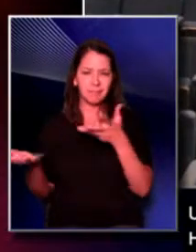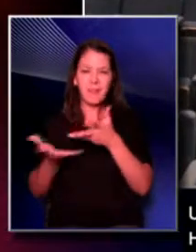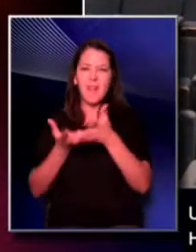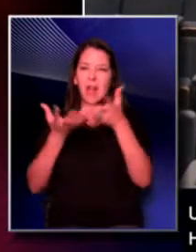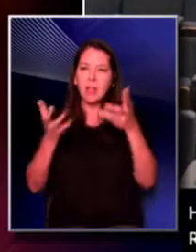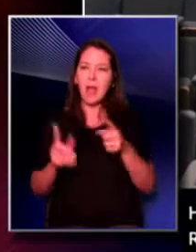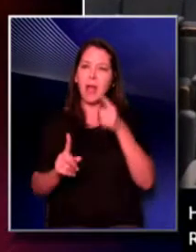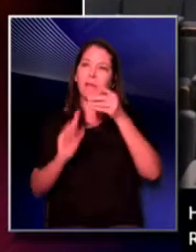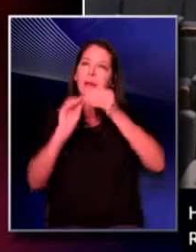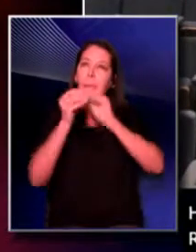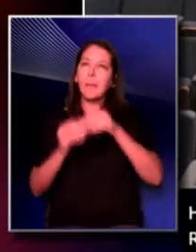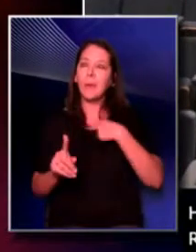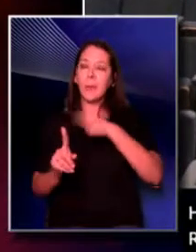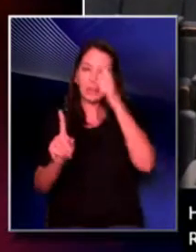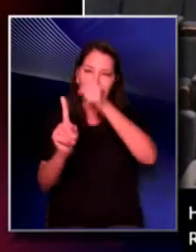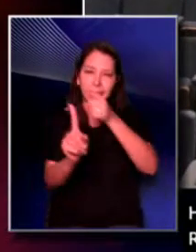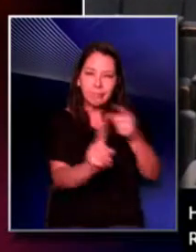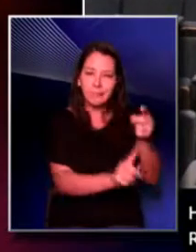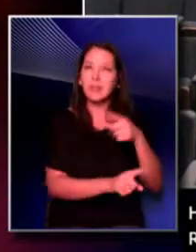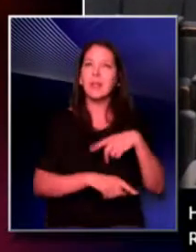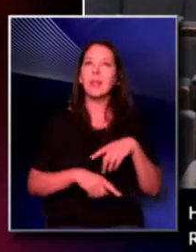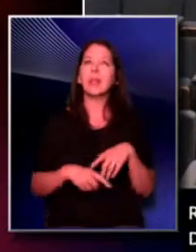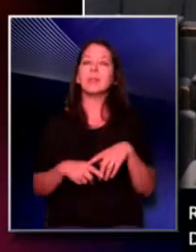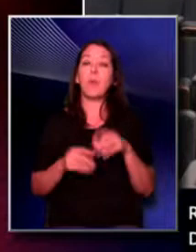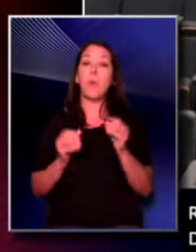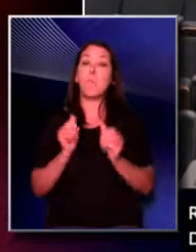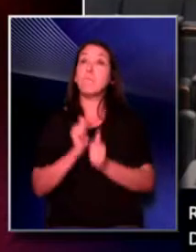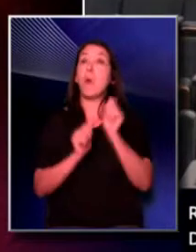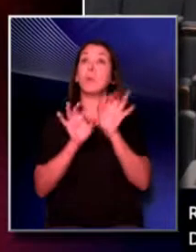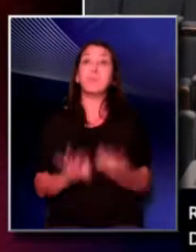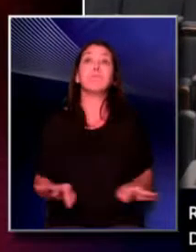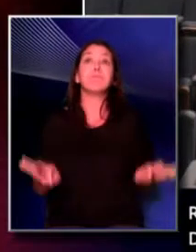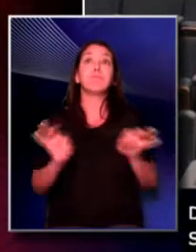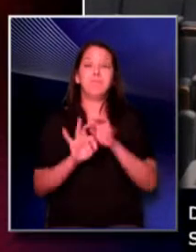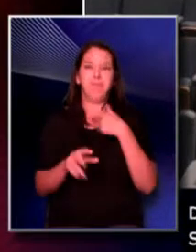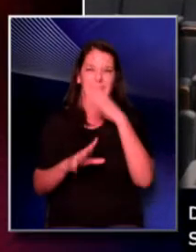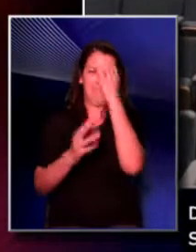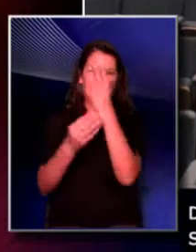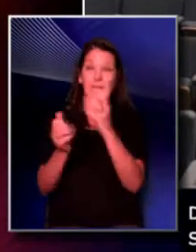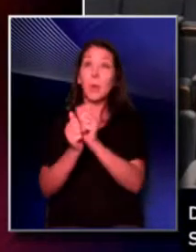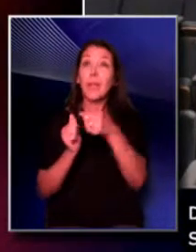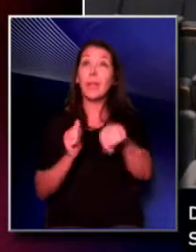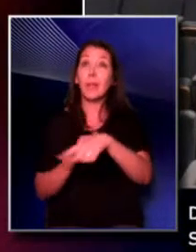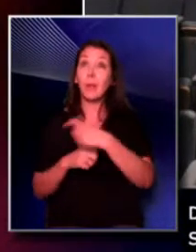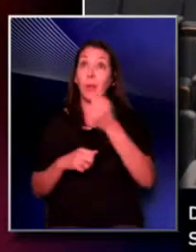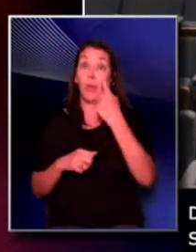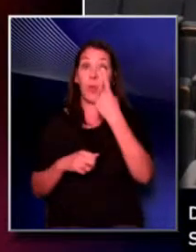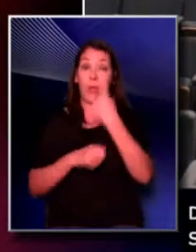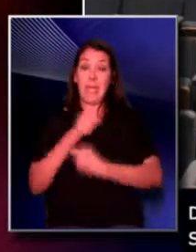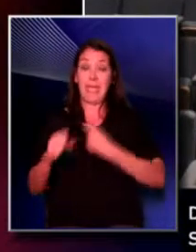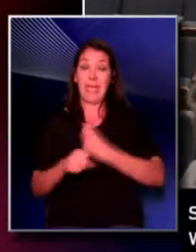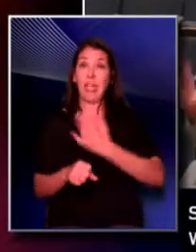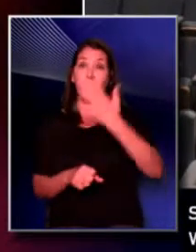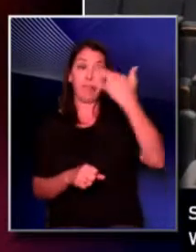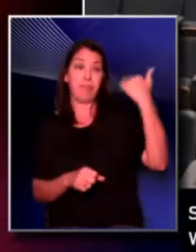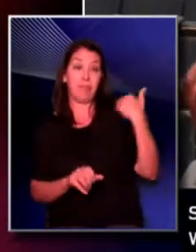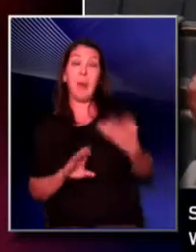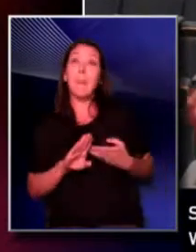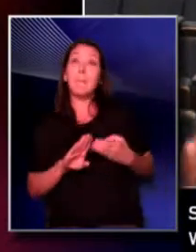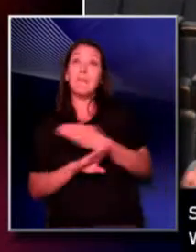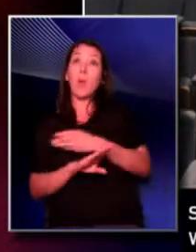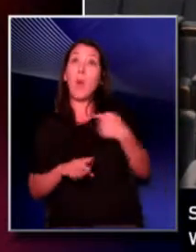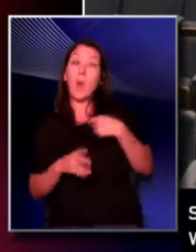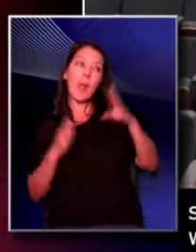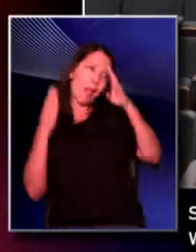very data-driven in our division, and probably the most significant thing that I can share with you is a year ago, before social media started being a